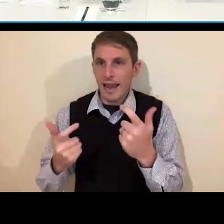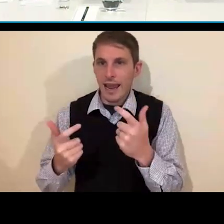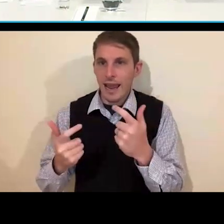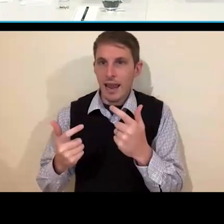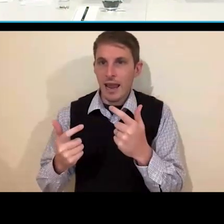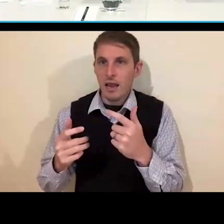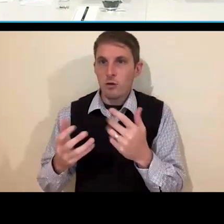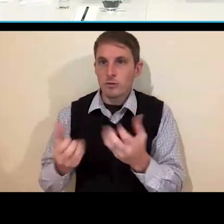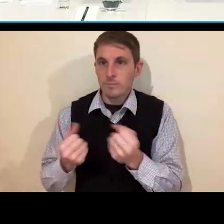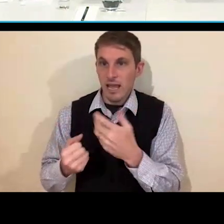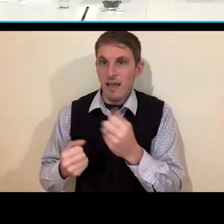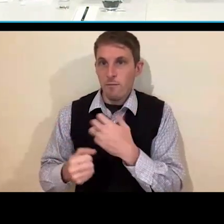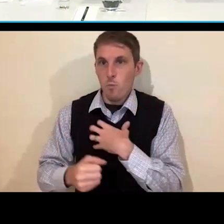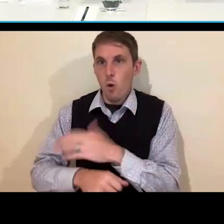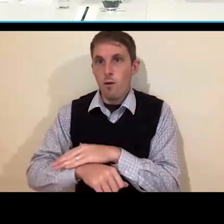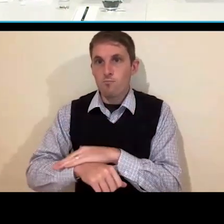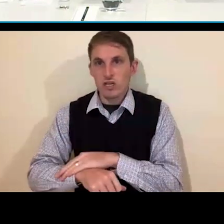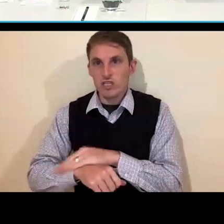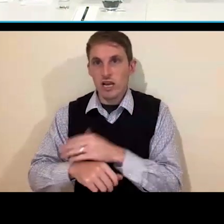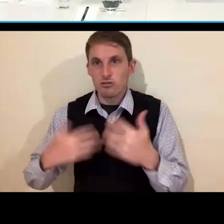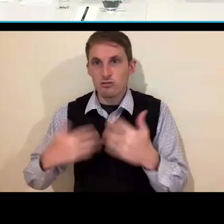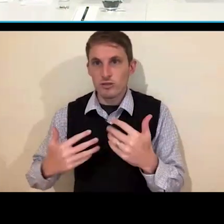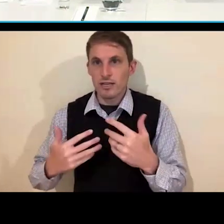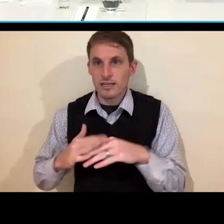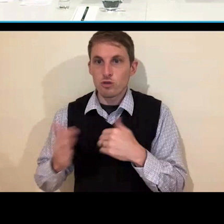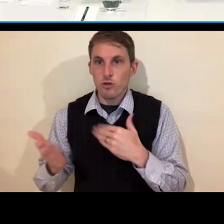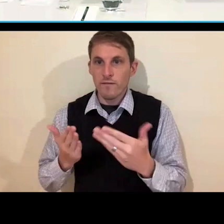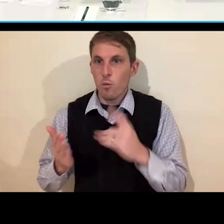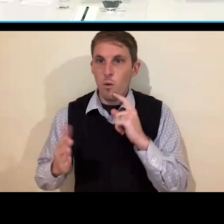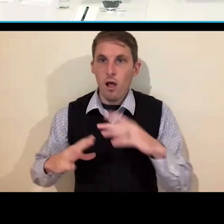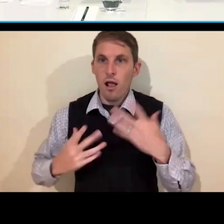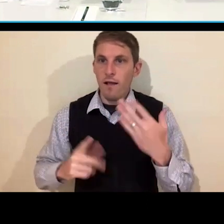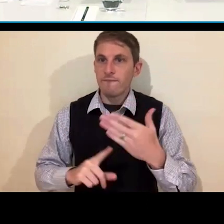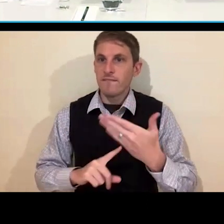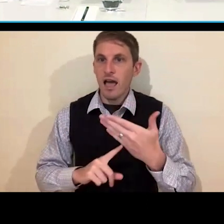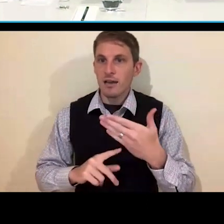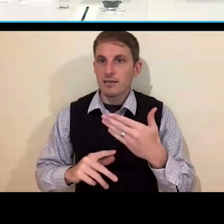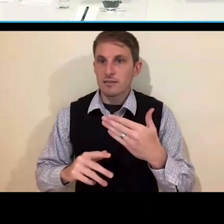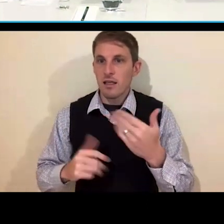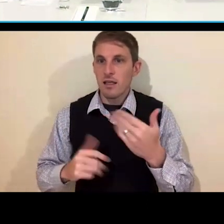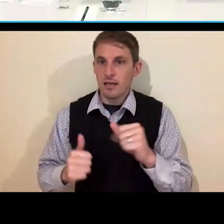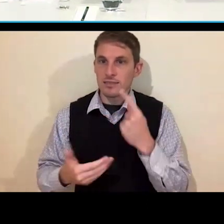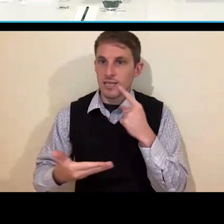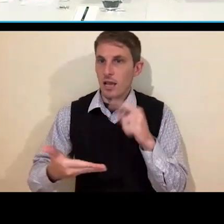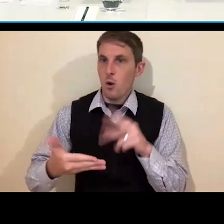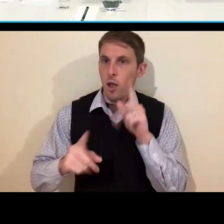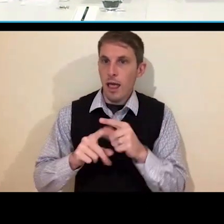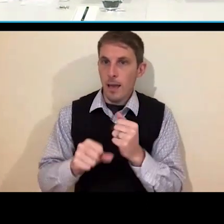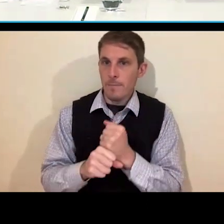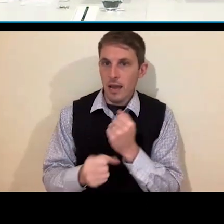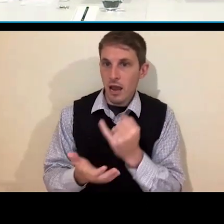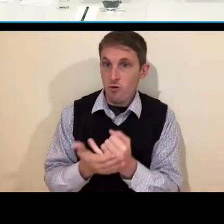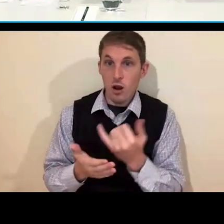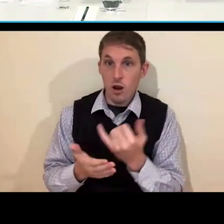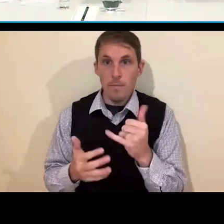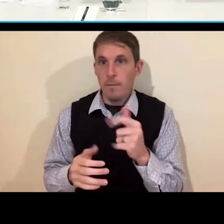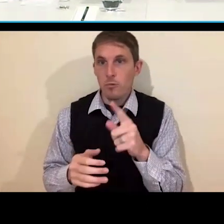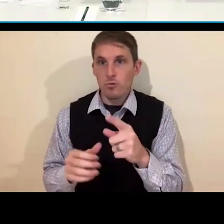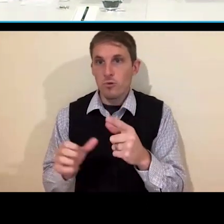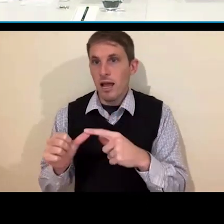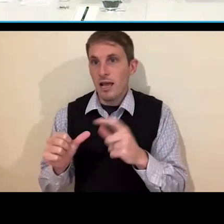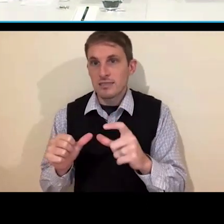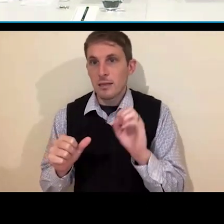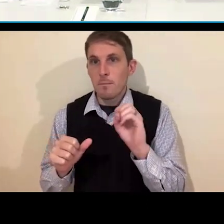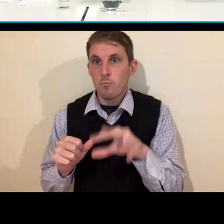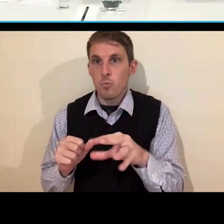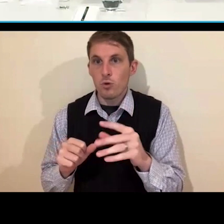injuries than what you have at your service. We'll automatically flag that and say it looks like you made an error. Maybe you accidentally typed an extra